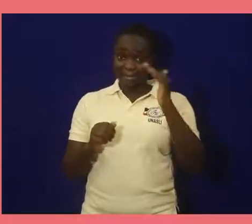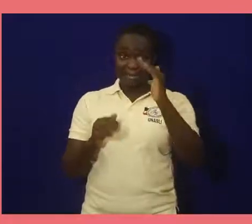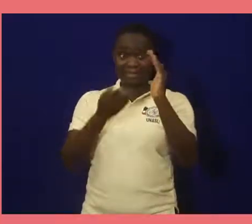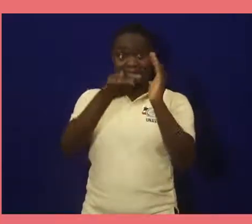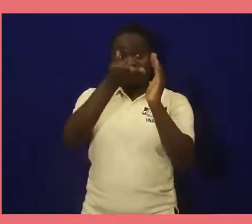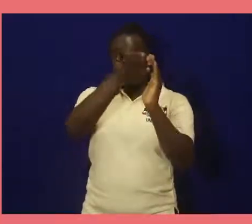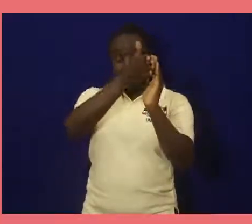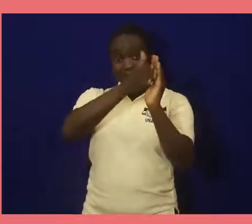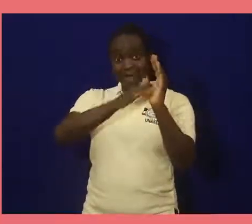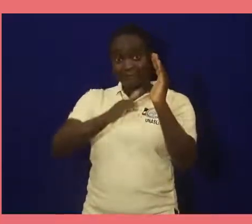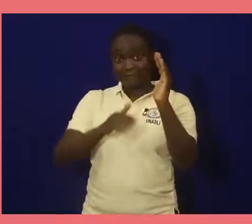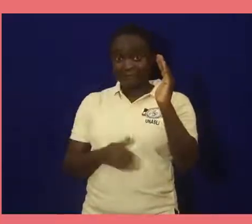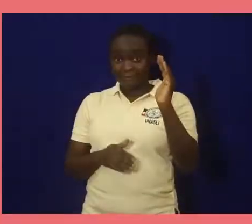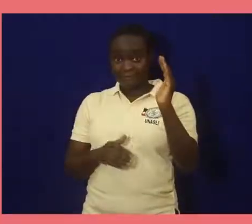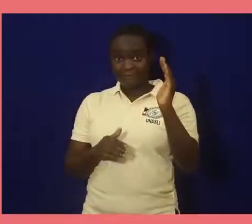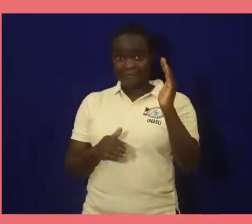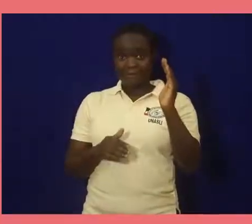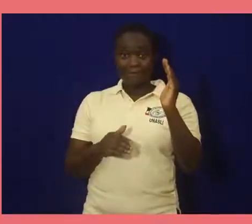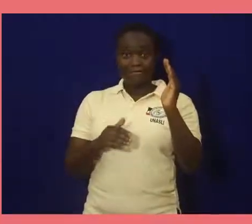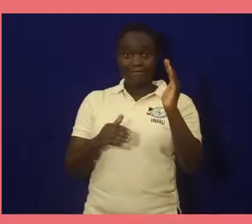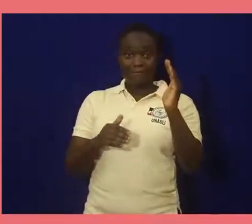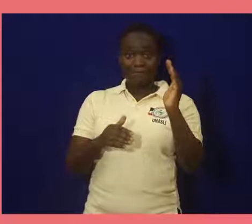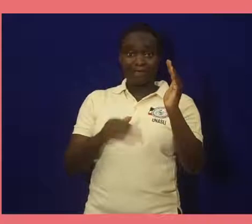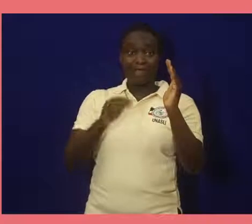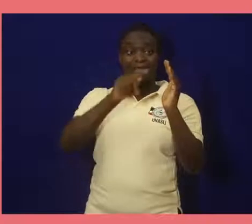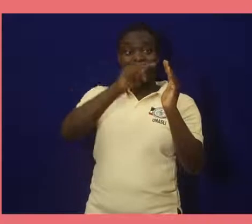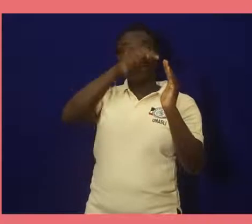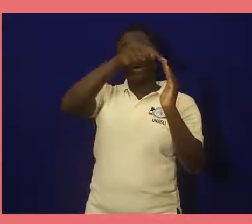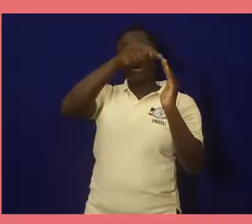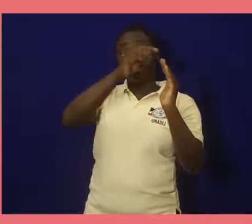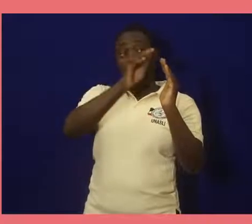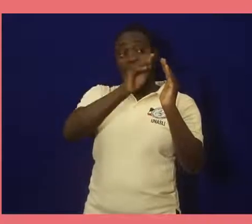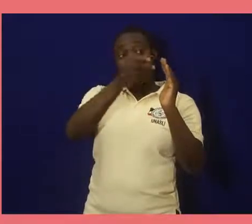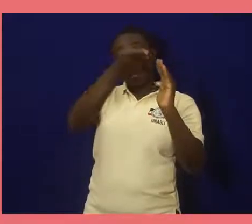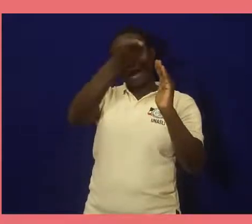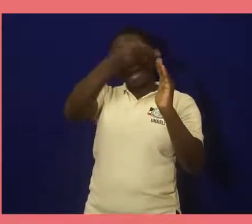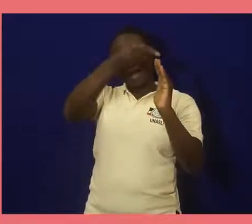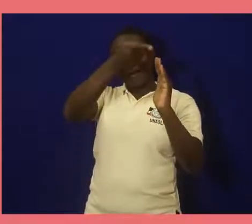the remaining bit of the curved mirror as M.